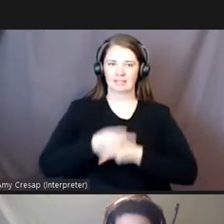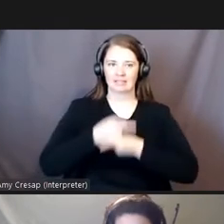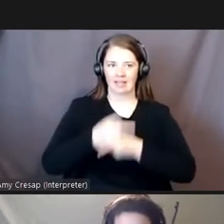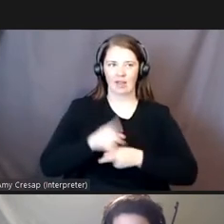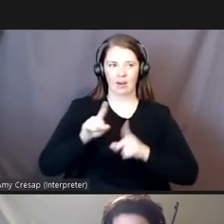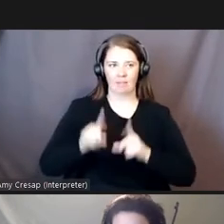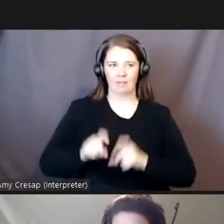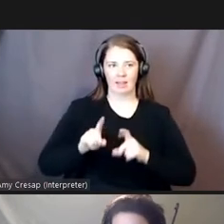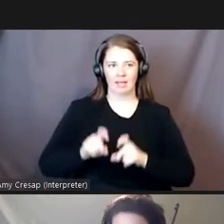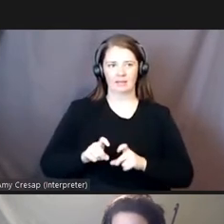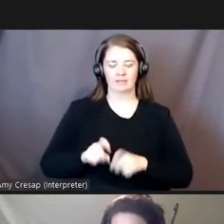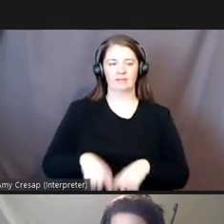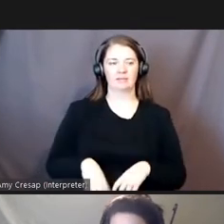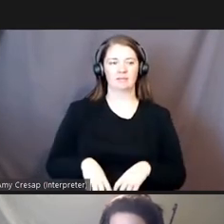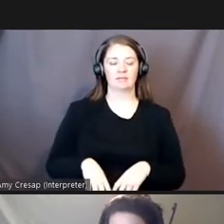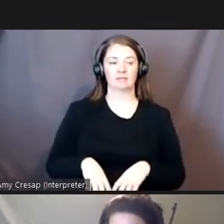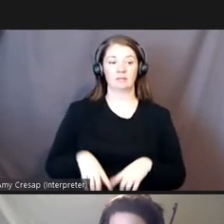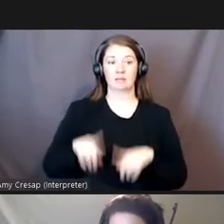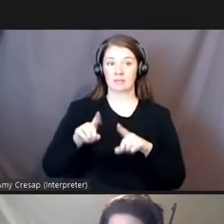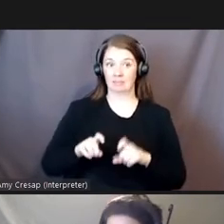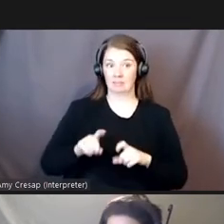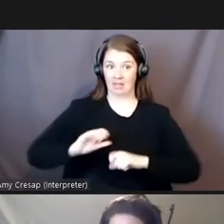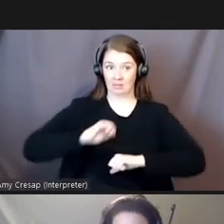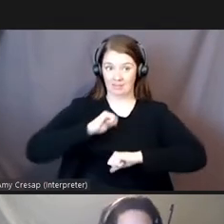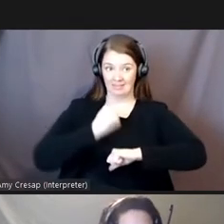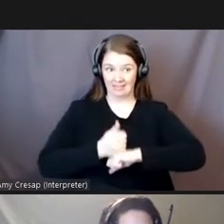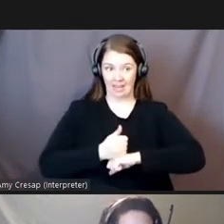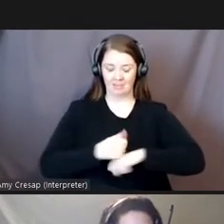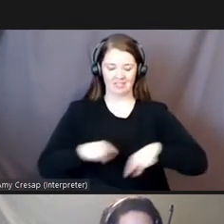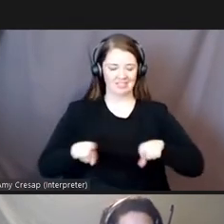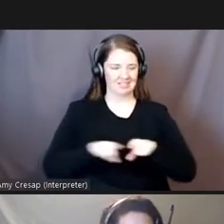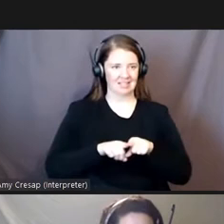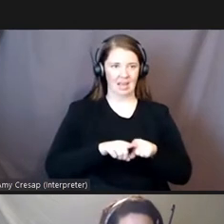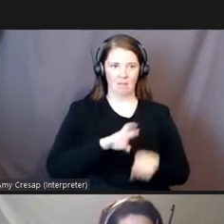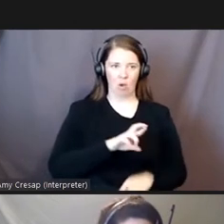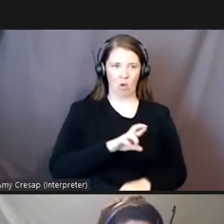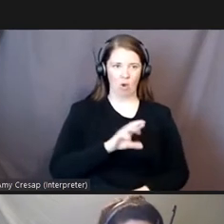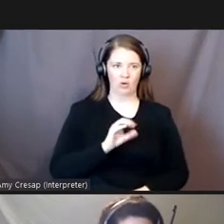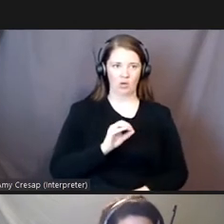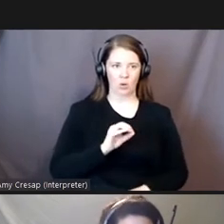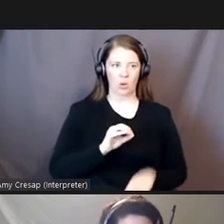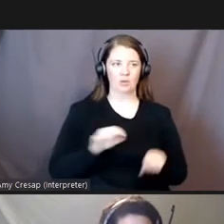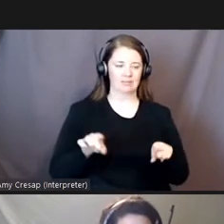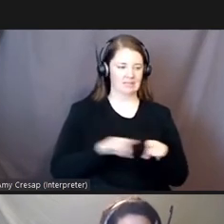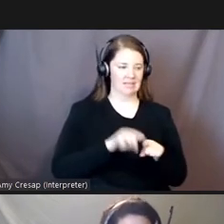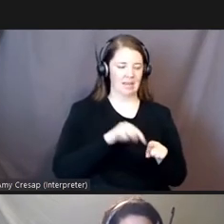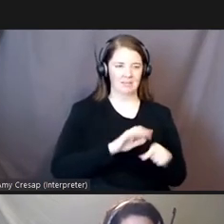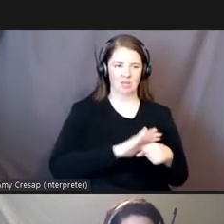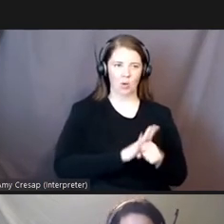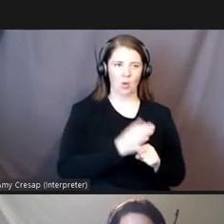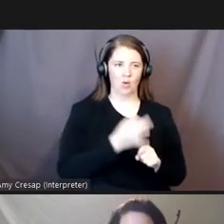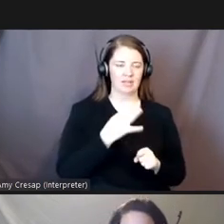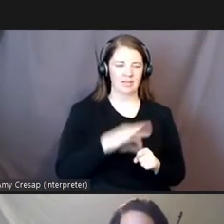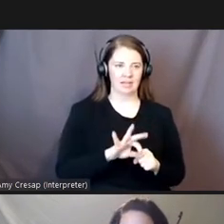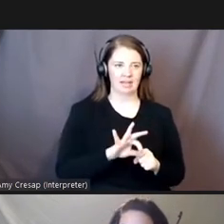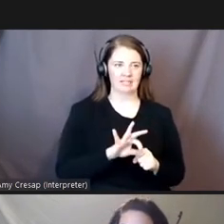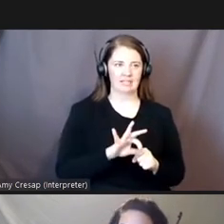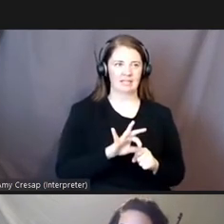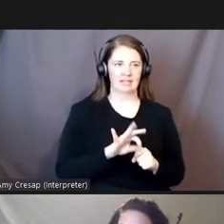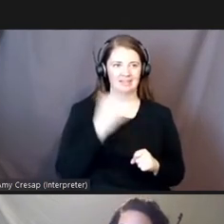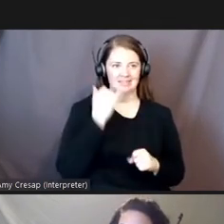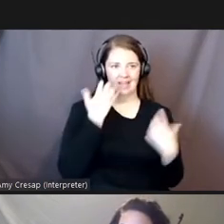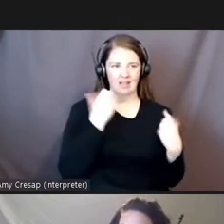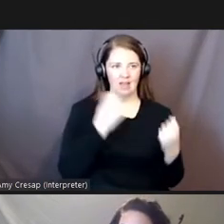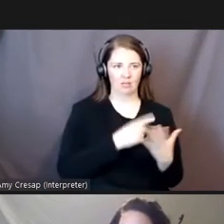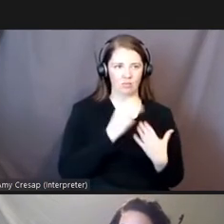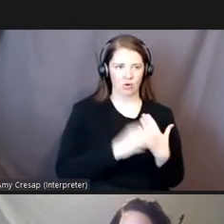and the Connected Care Pilot was established in the same report and order as the COVID-19 telehealth program on April 2nd.